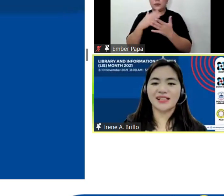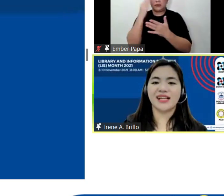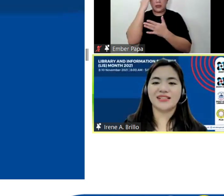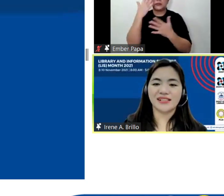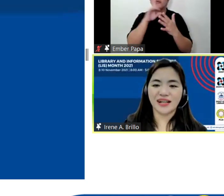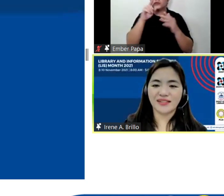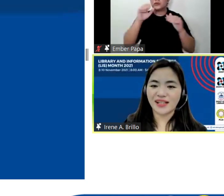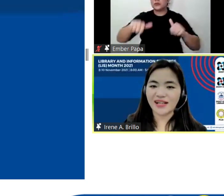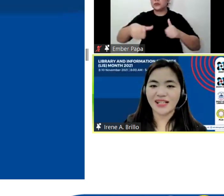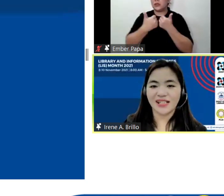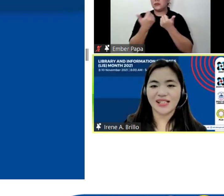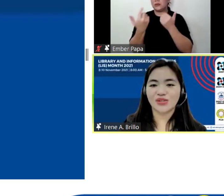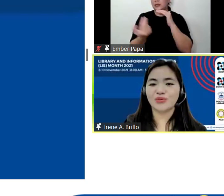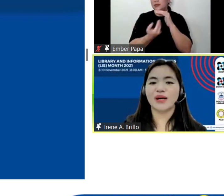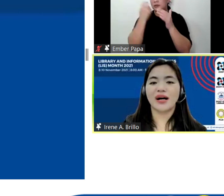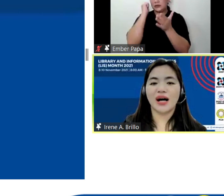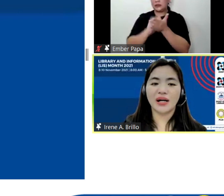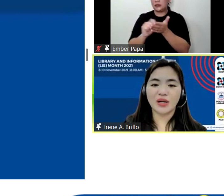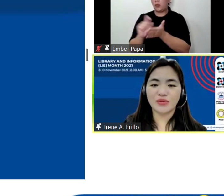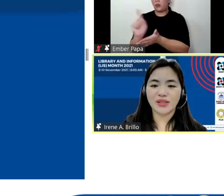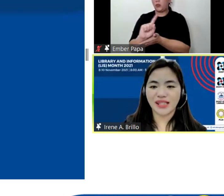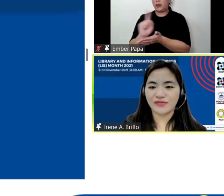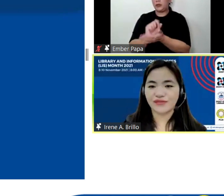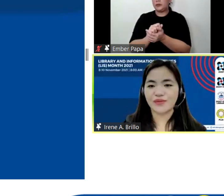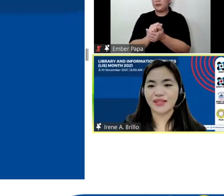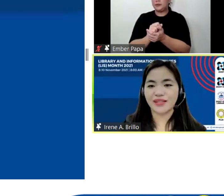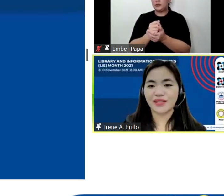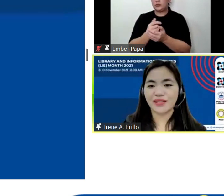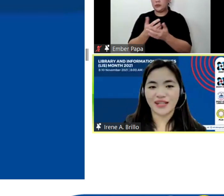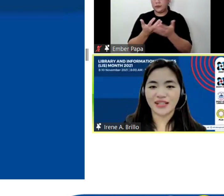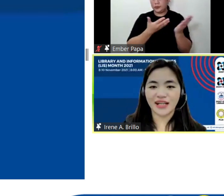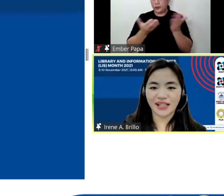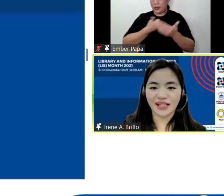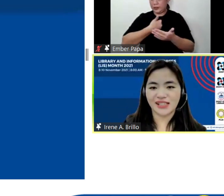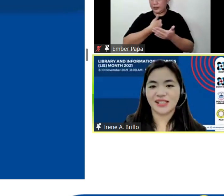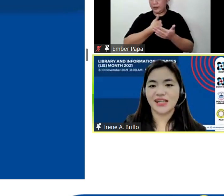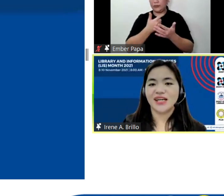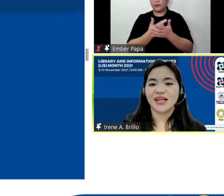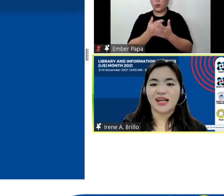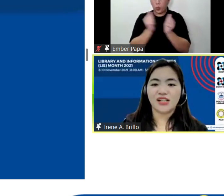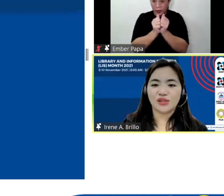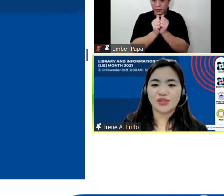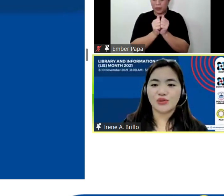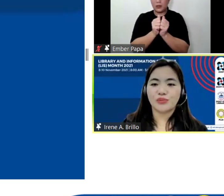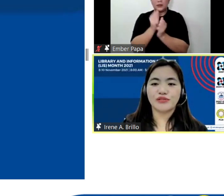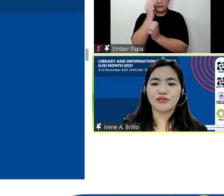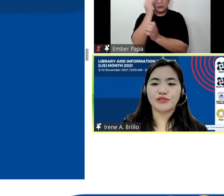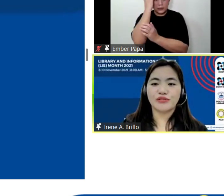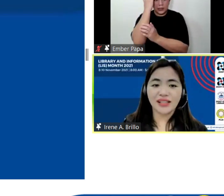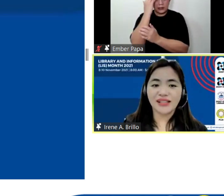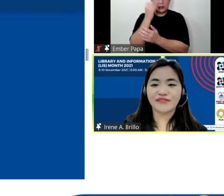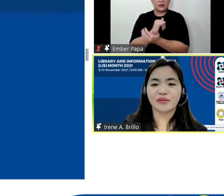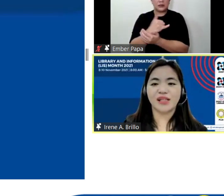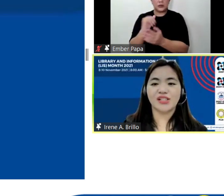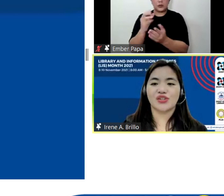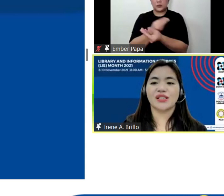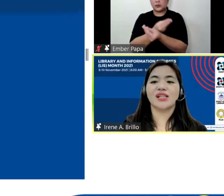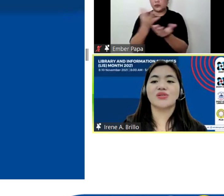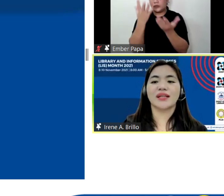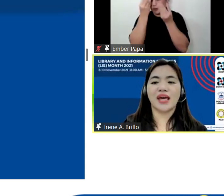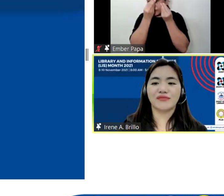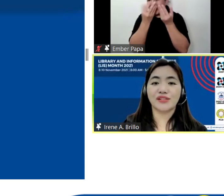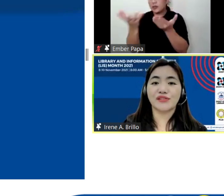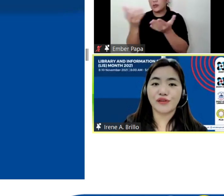ni Undersecretary is to arm ourselves with knowledge and also to provide information